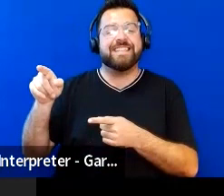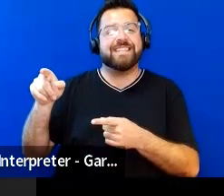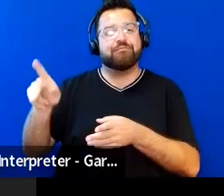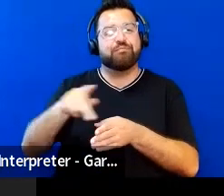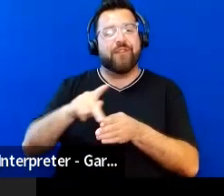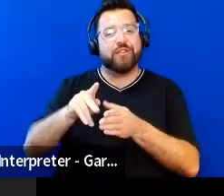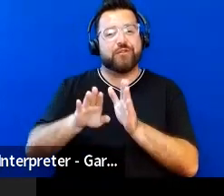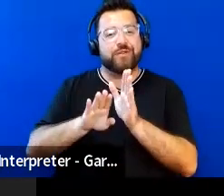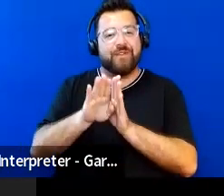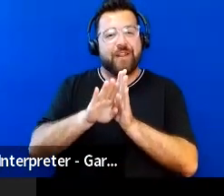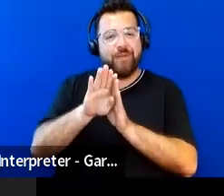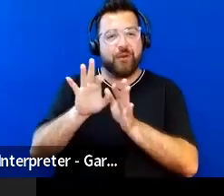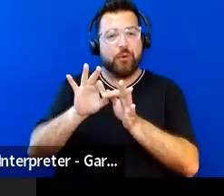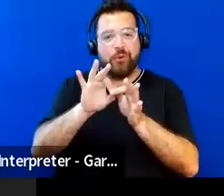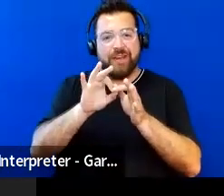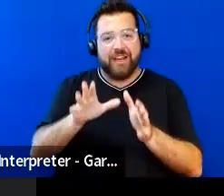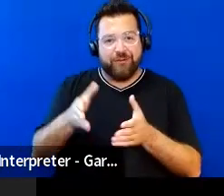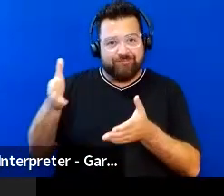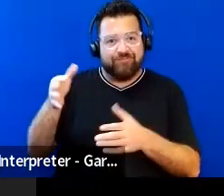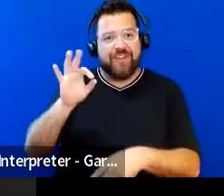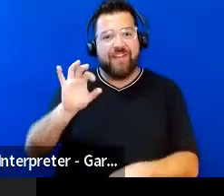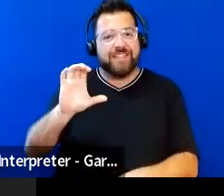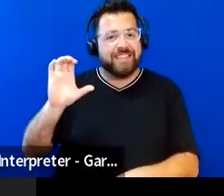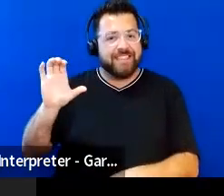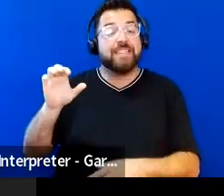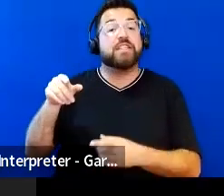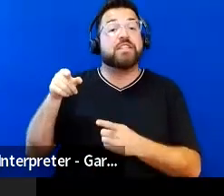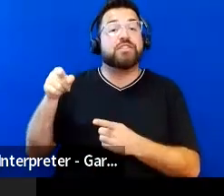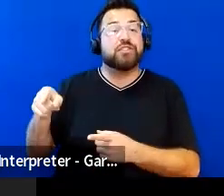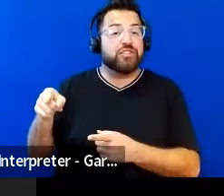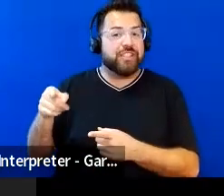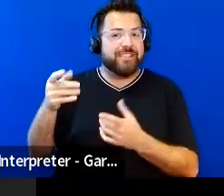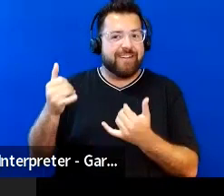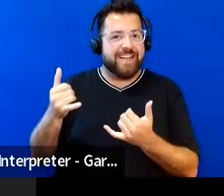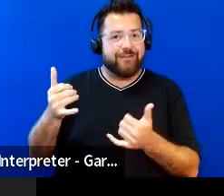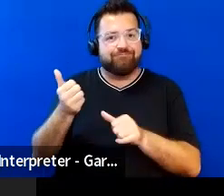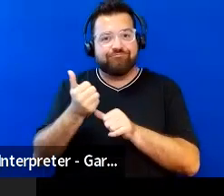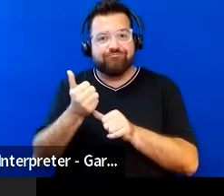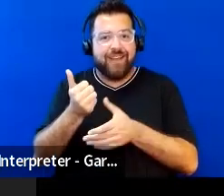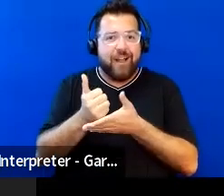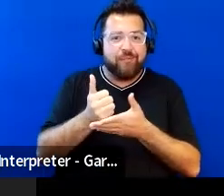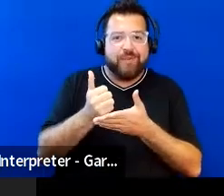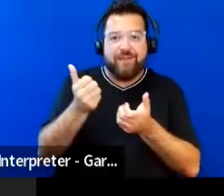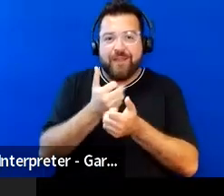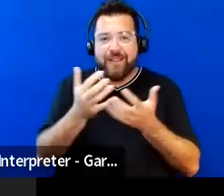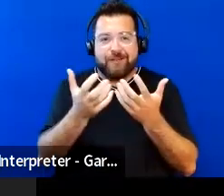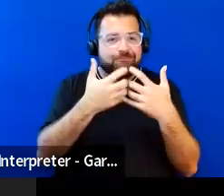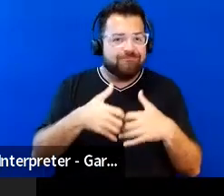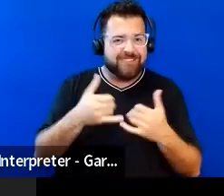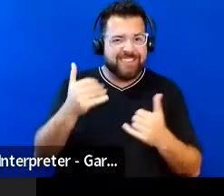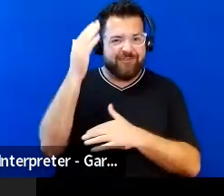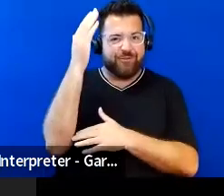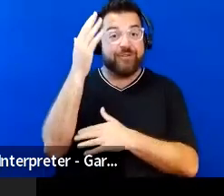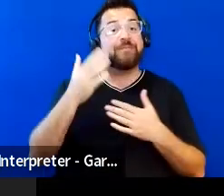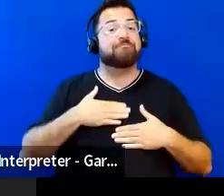development coordinator at Fresno City College, and she's assisting this afternoon. My name is